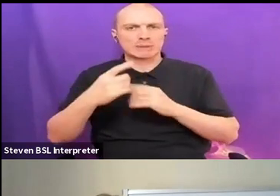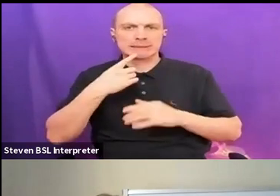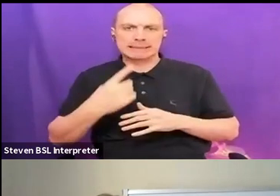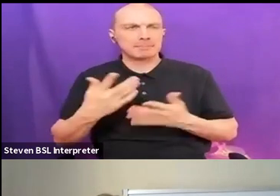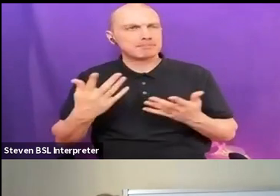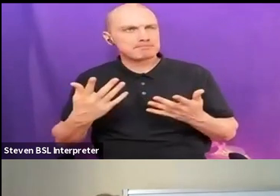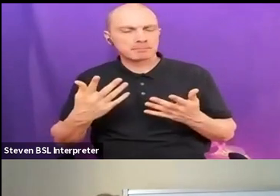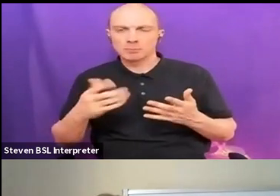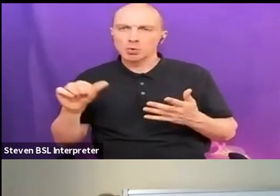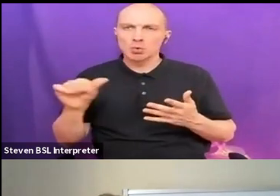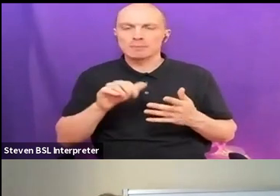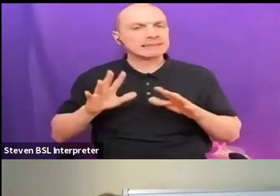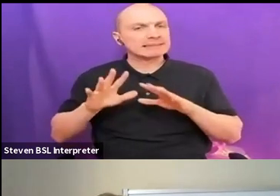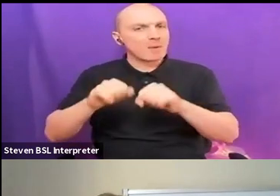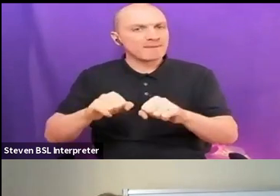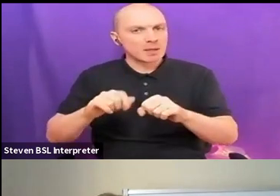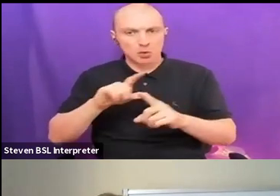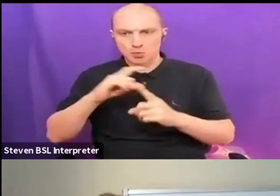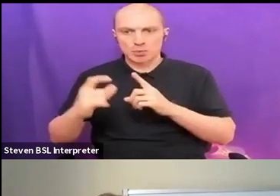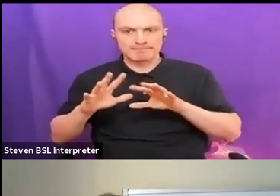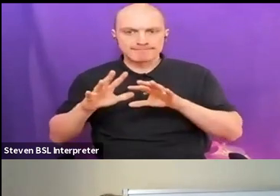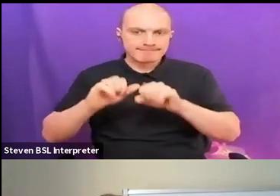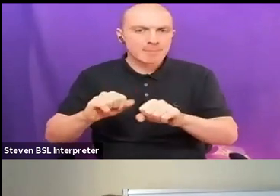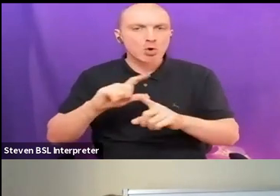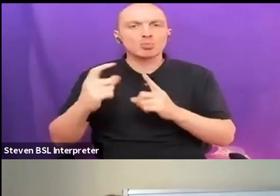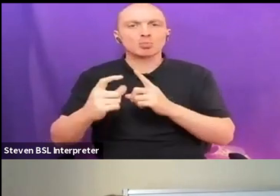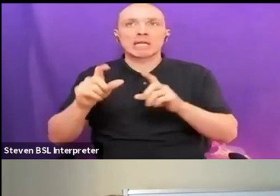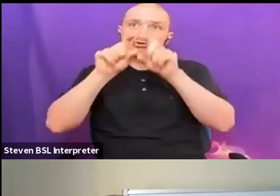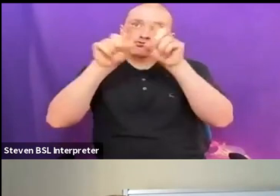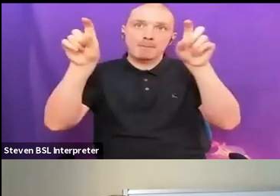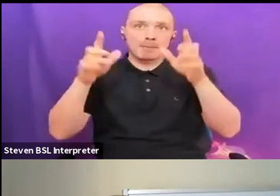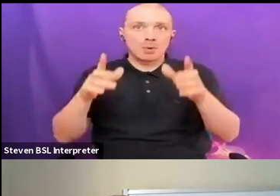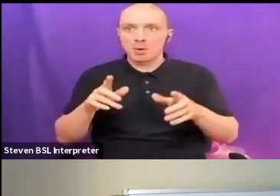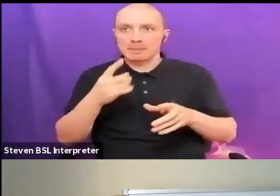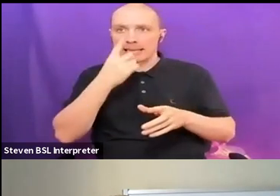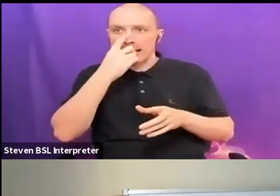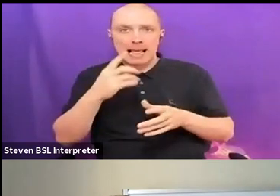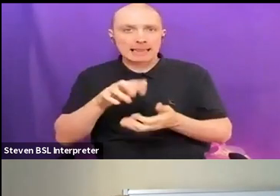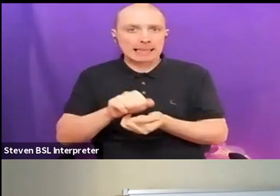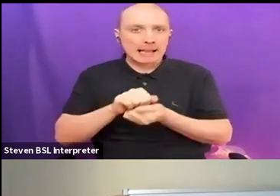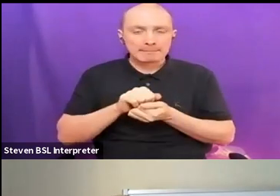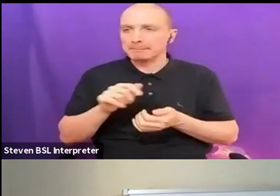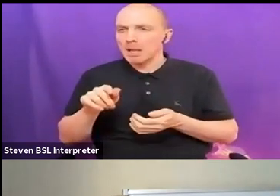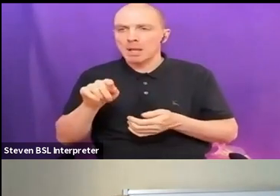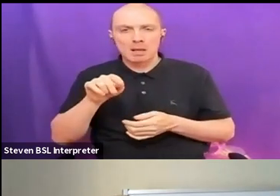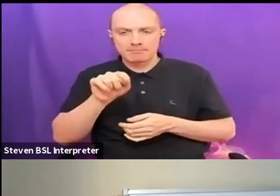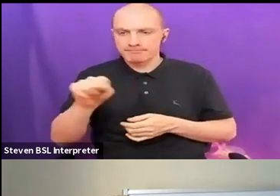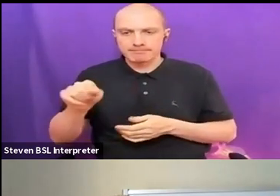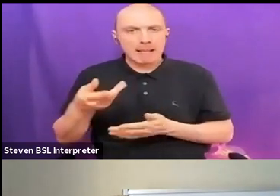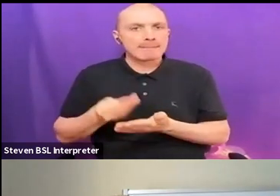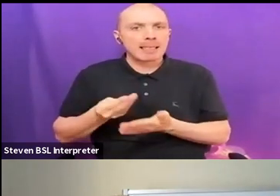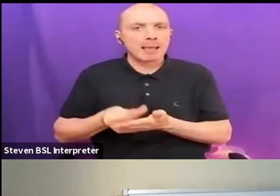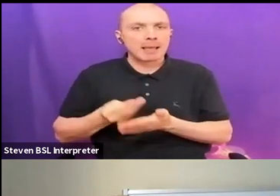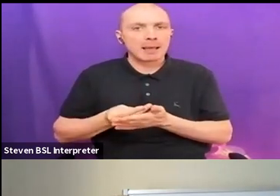here. It also keeps the post office, and it keeps a bank and stuff like that, or not a bank, but a bank machine. So it's about